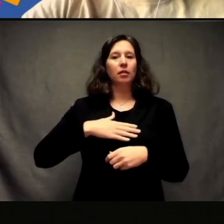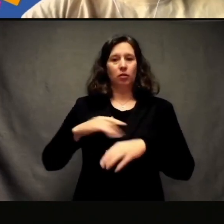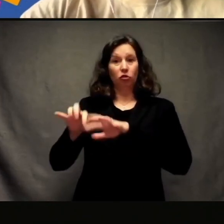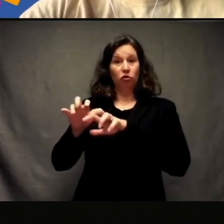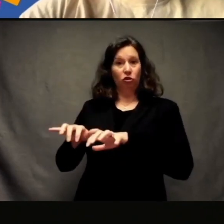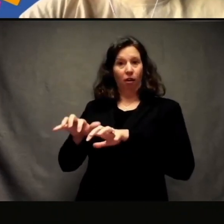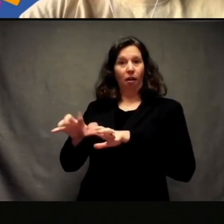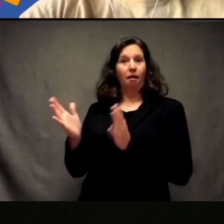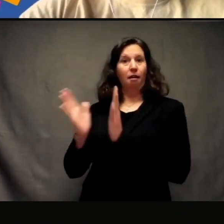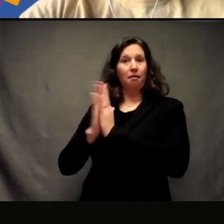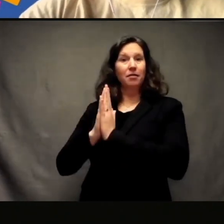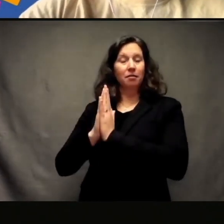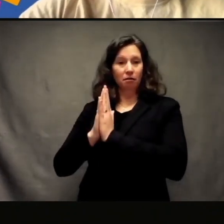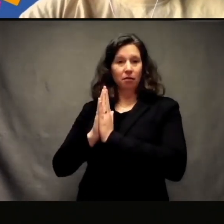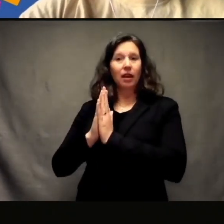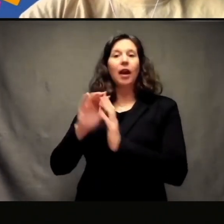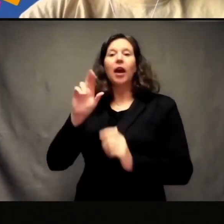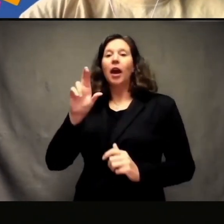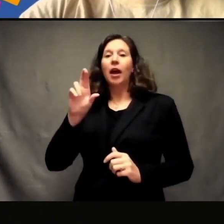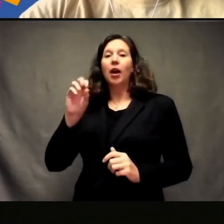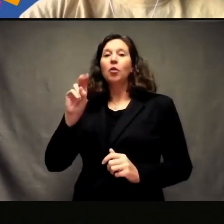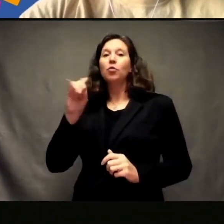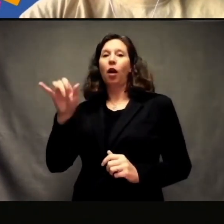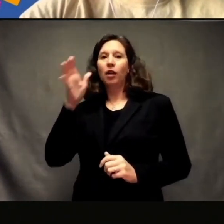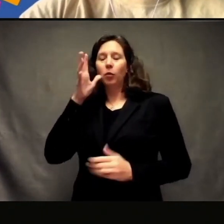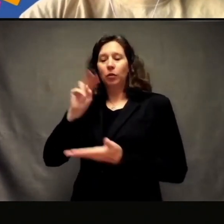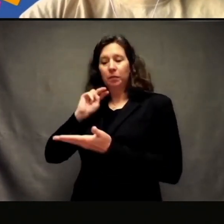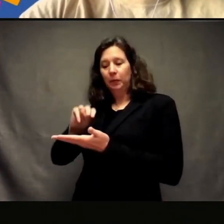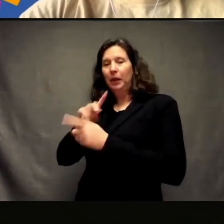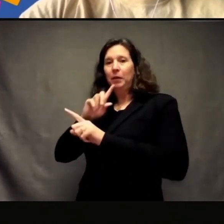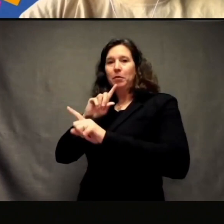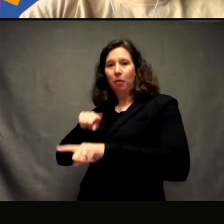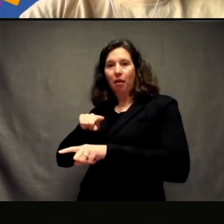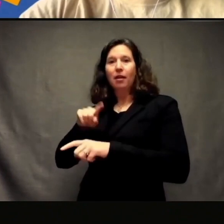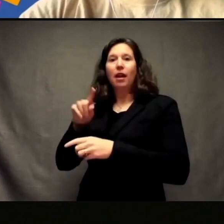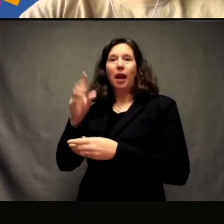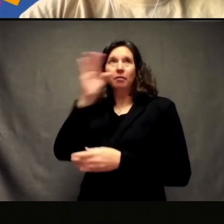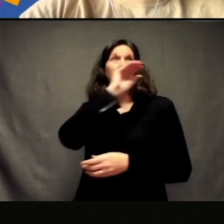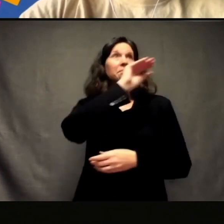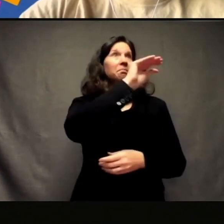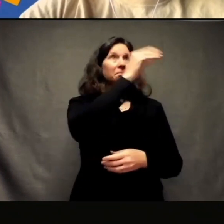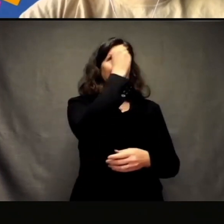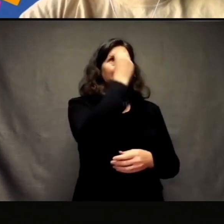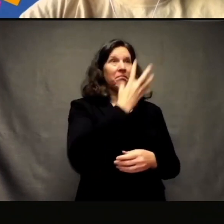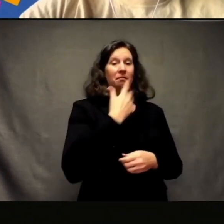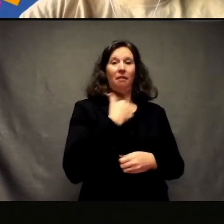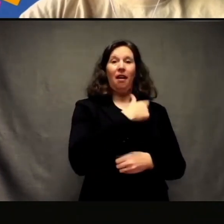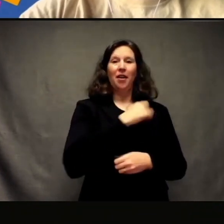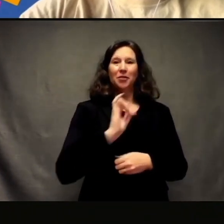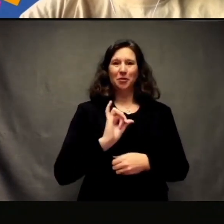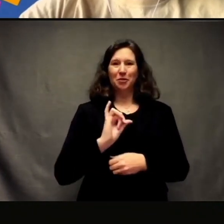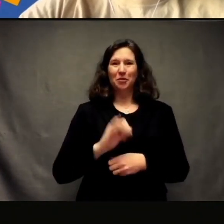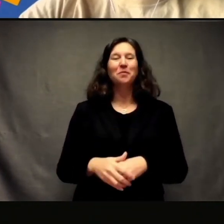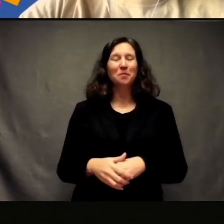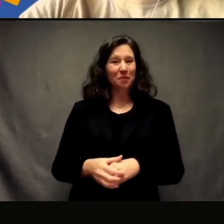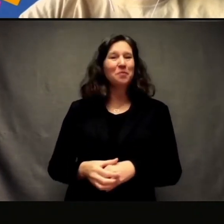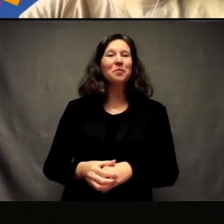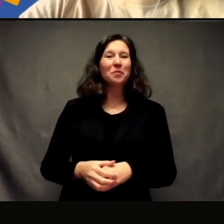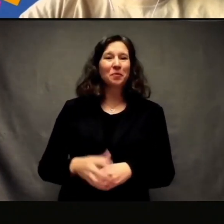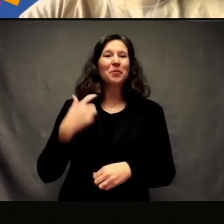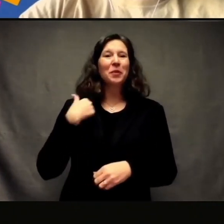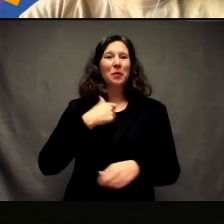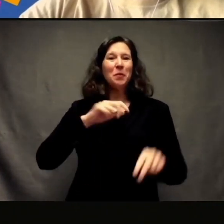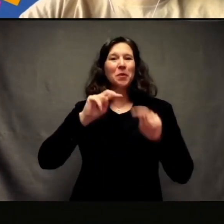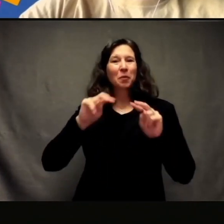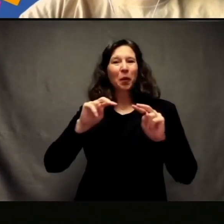the chat and Ronni will be responding to them and bringing it up to us as we're speaking. So we look